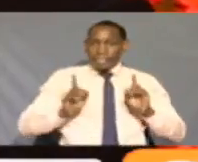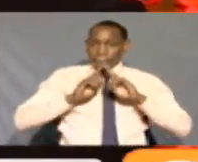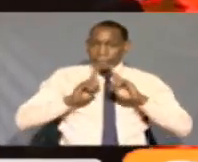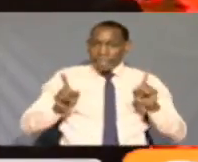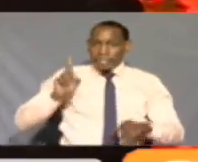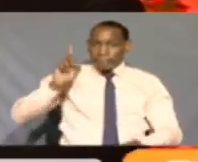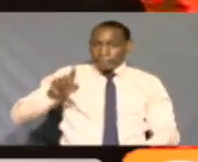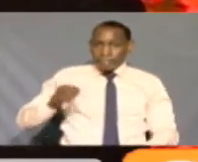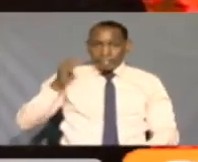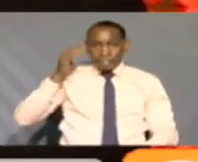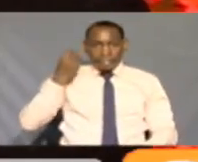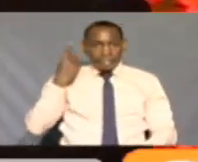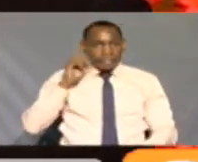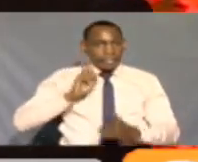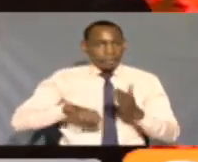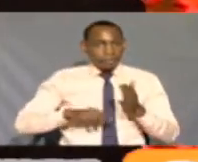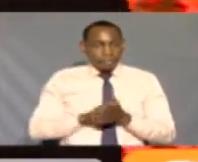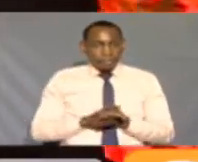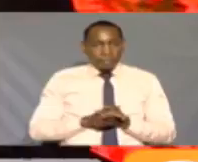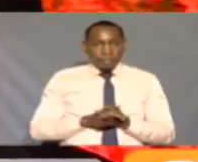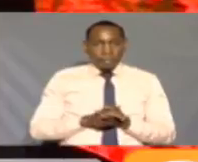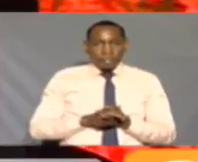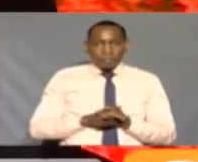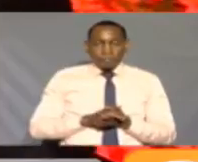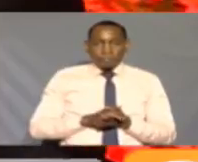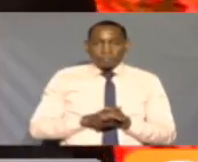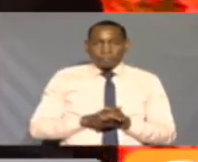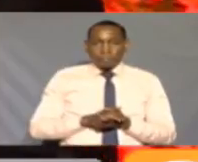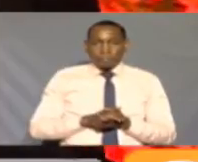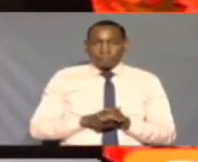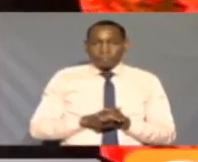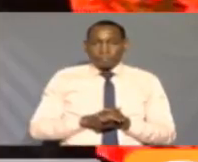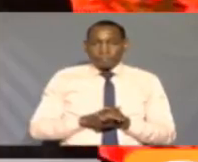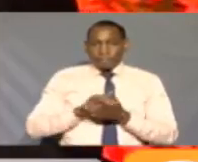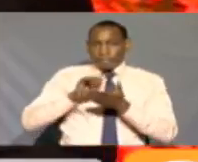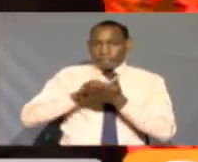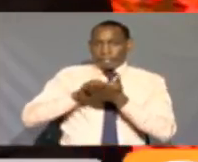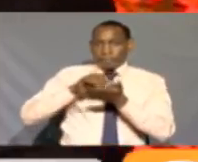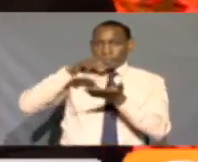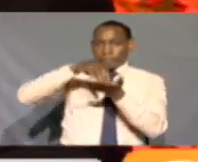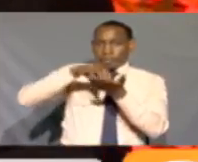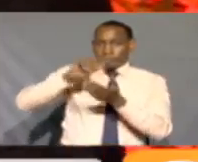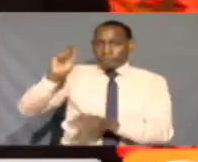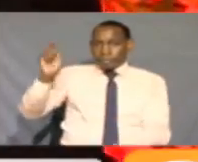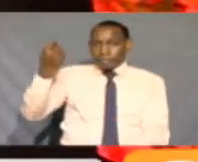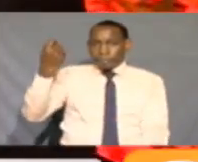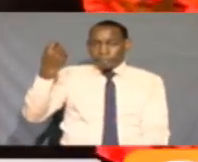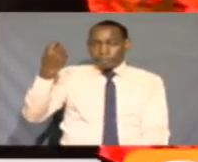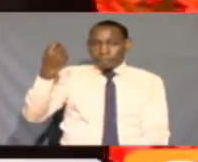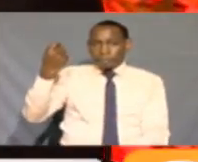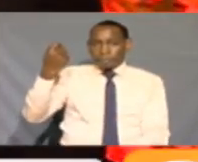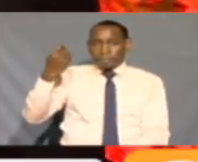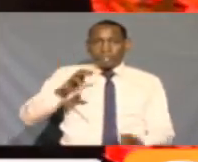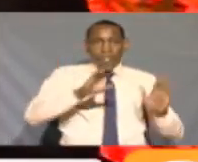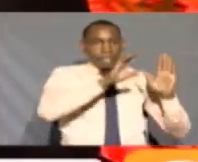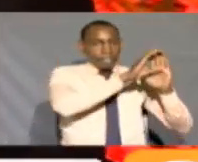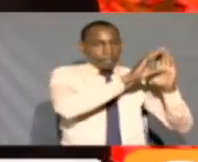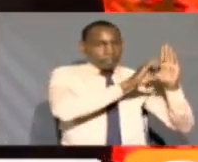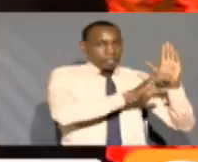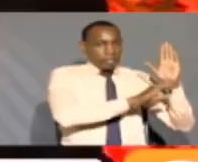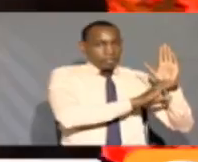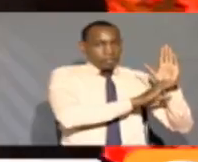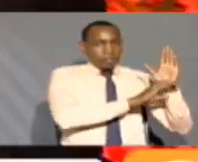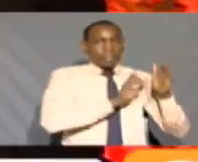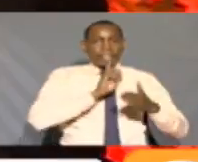we must understand the architecture of the presidency. The constitution